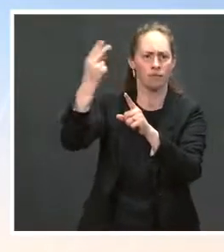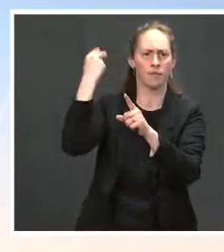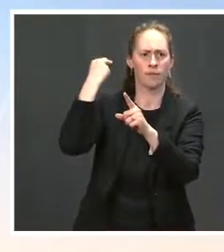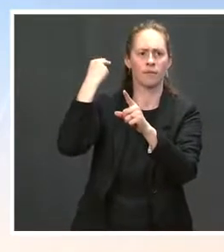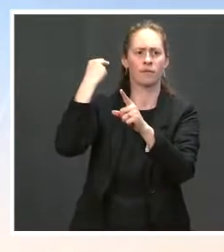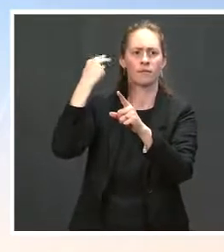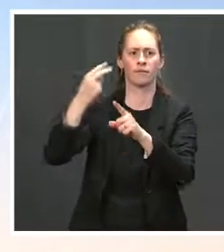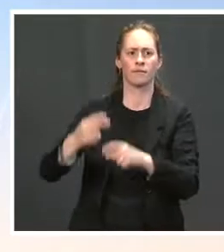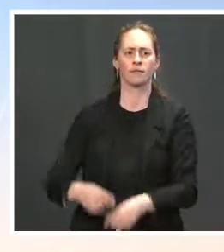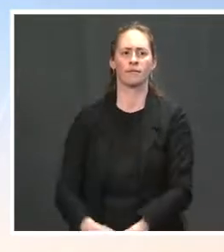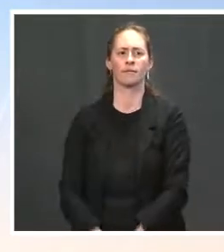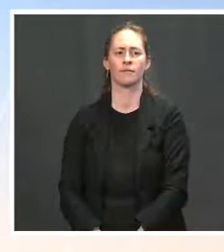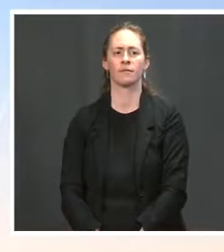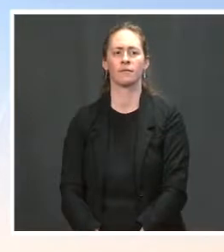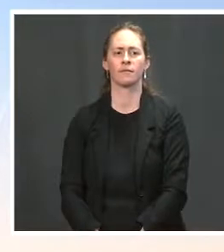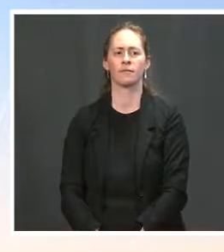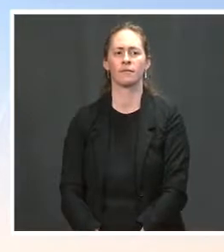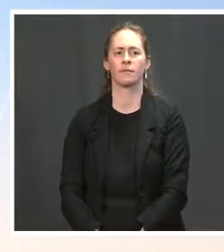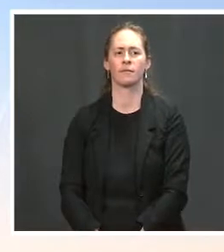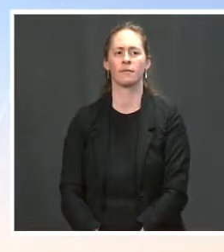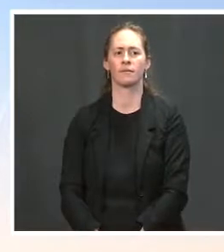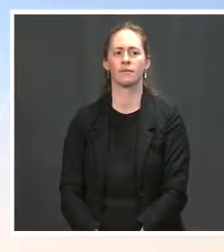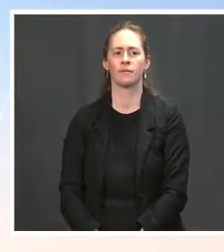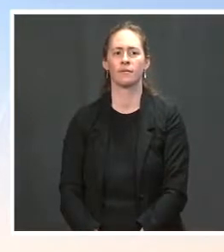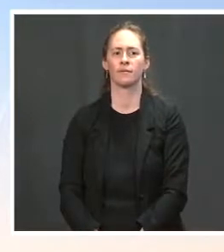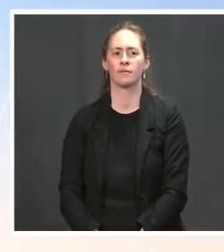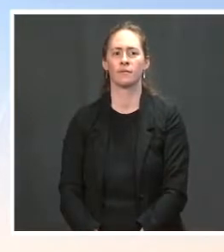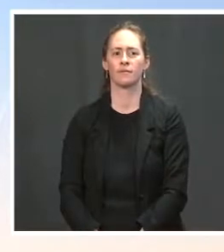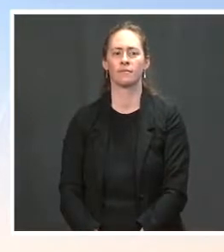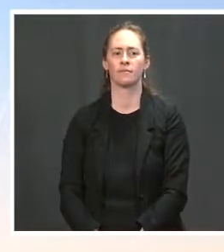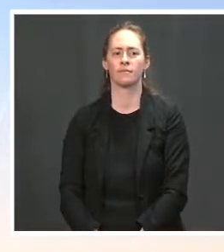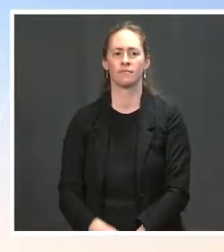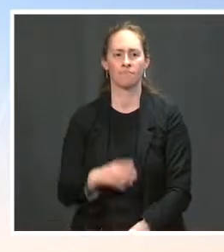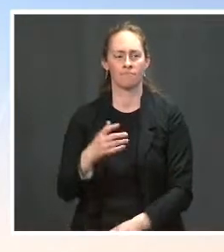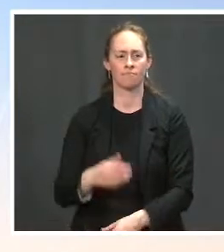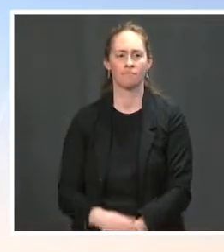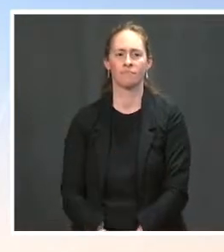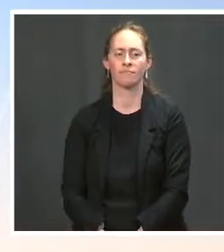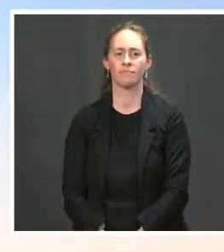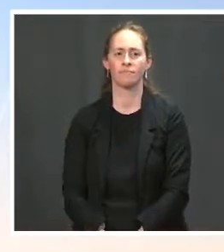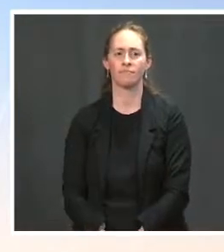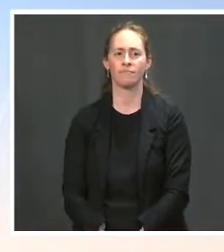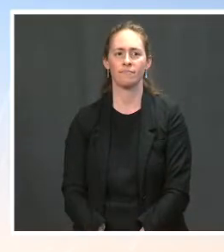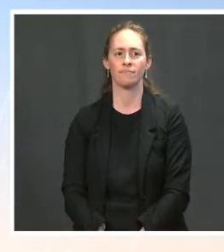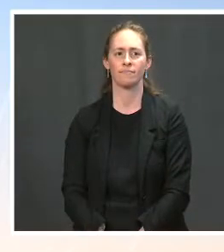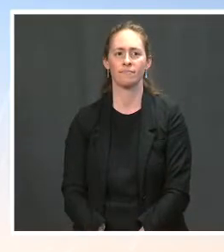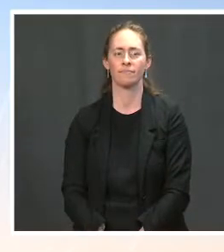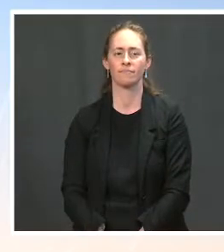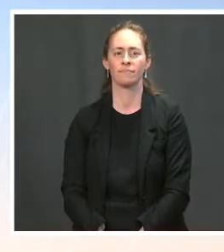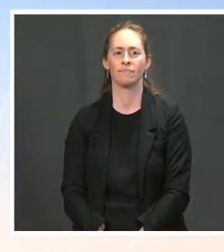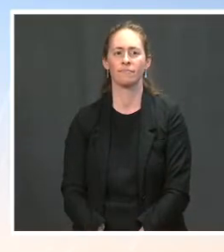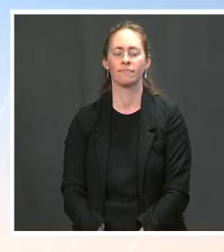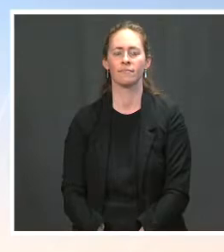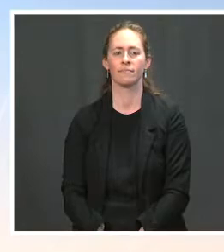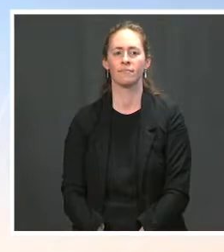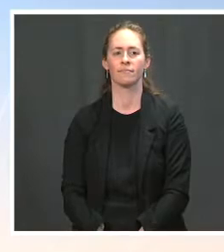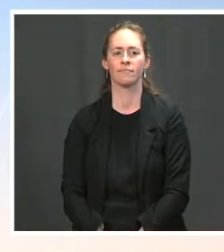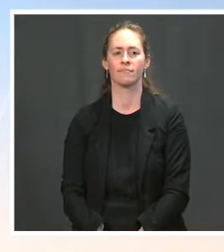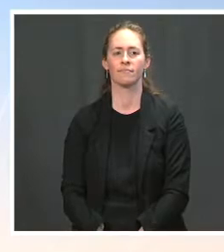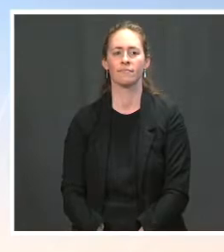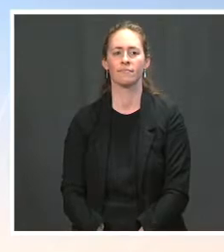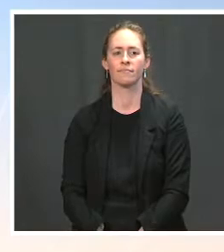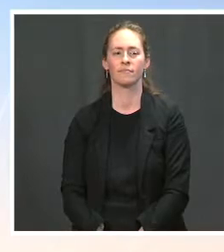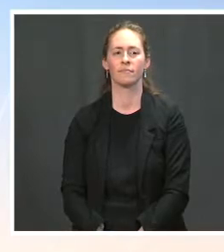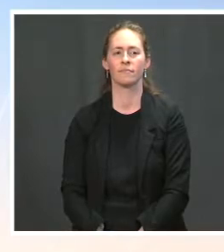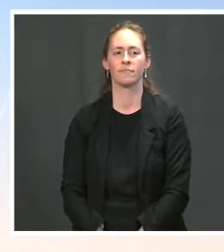bipartisan lawmakers sent a letter to the president today asking him to follow through on his commitment that he made as a candidate. Will the president